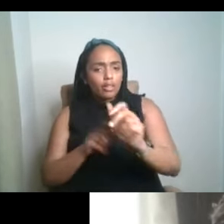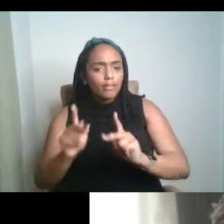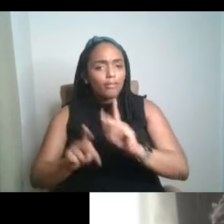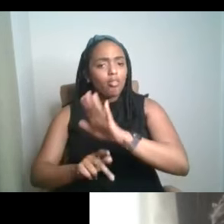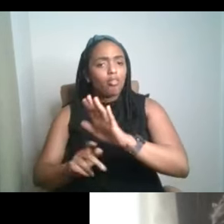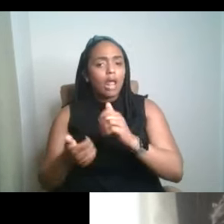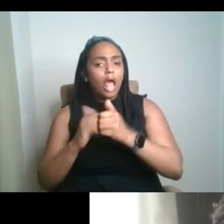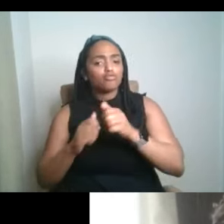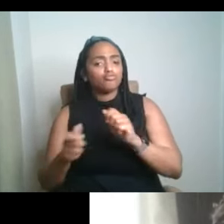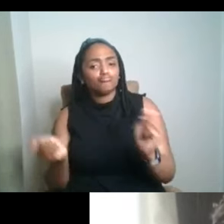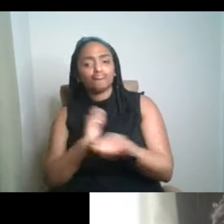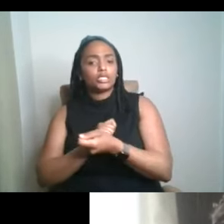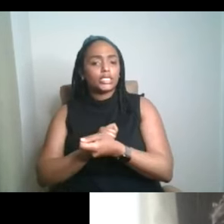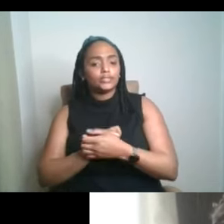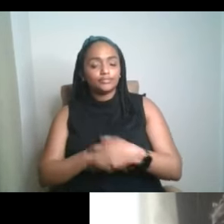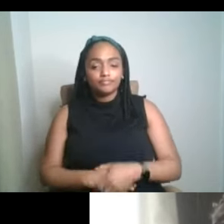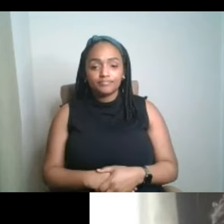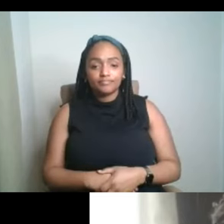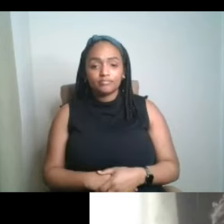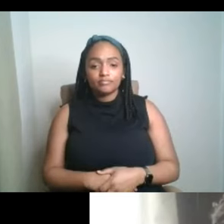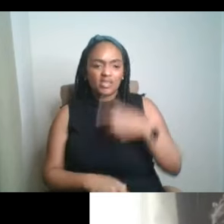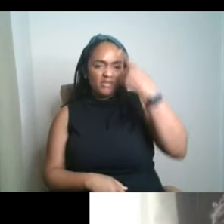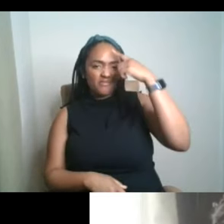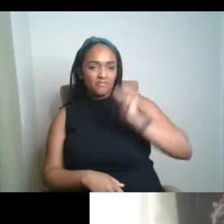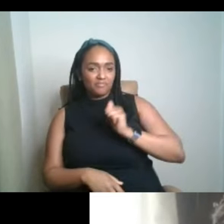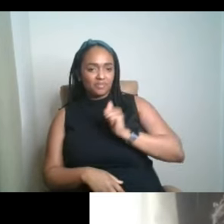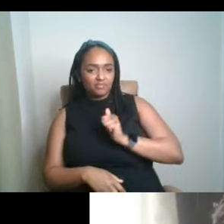always understood art as, you know,